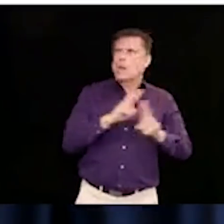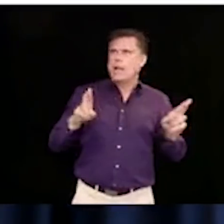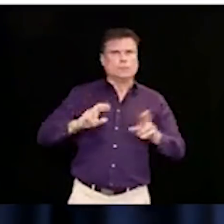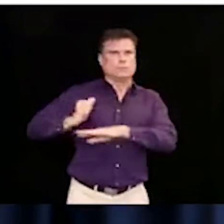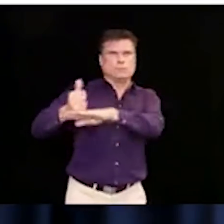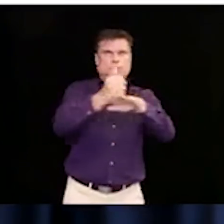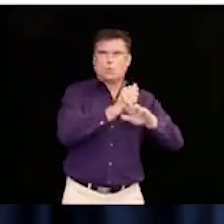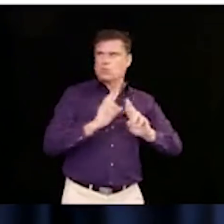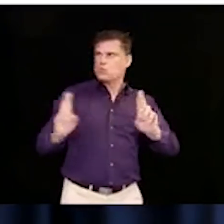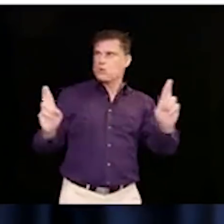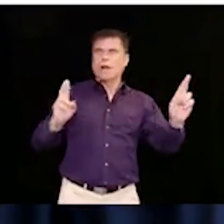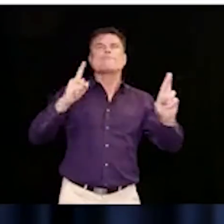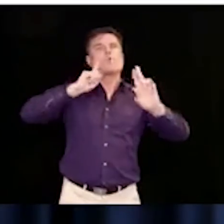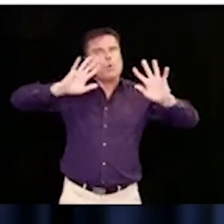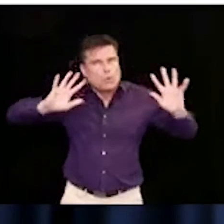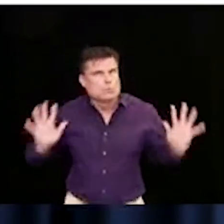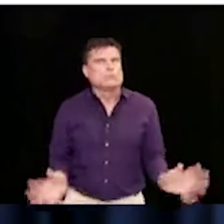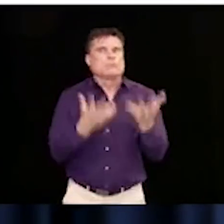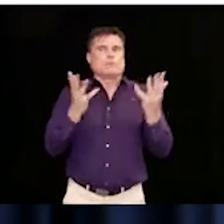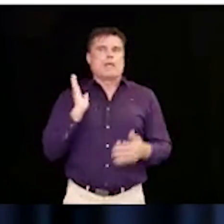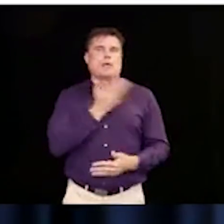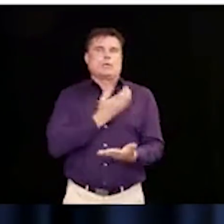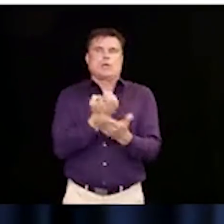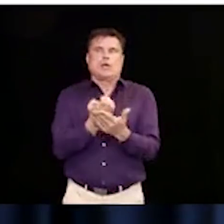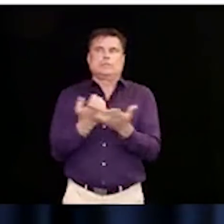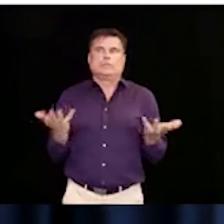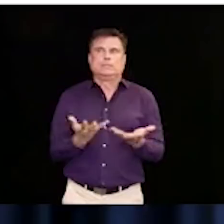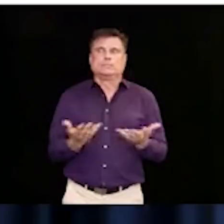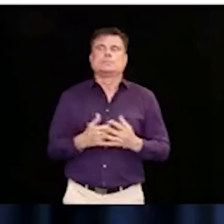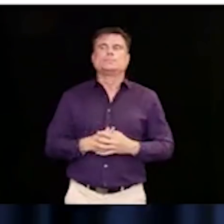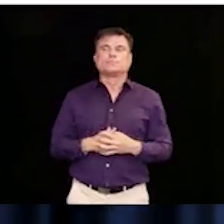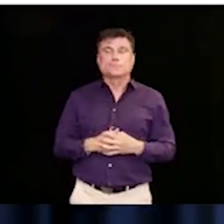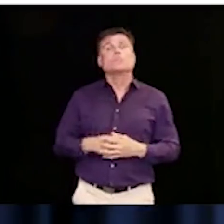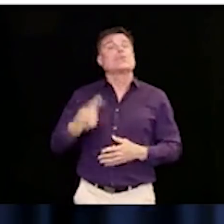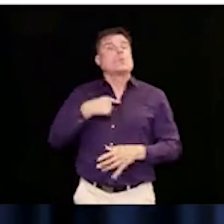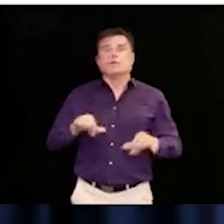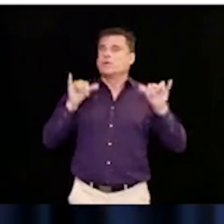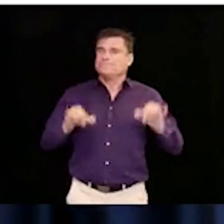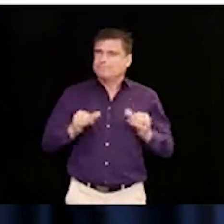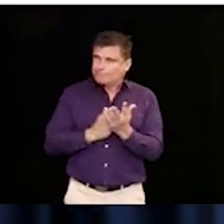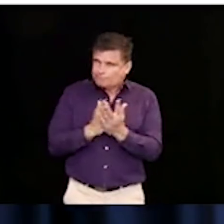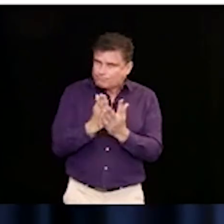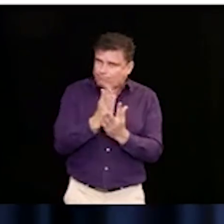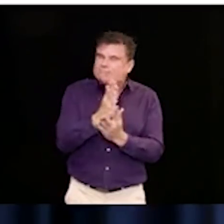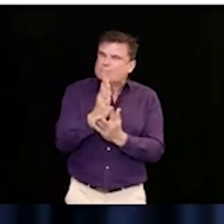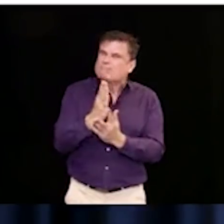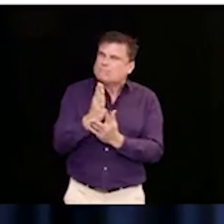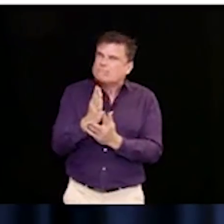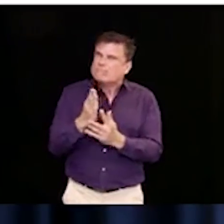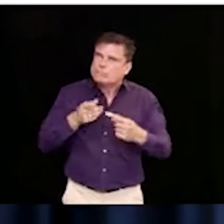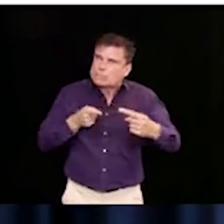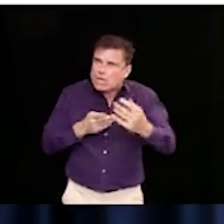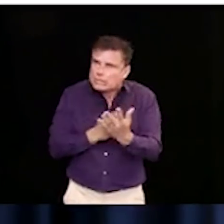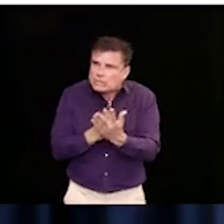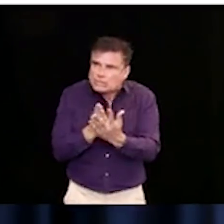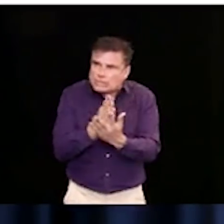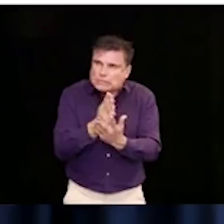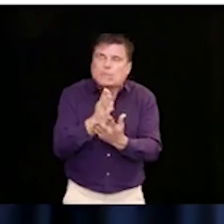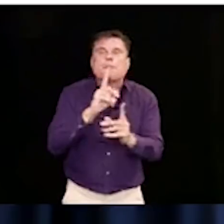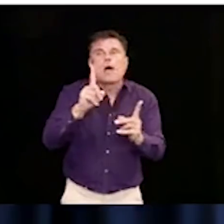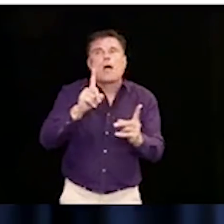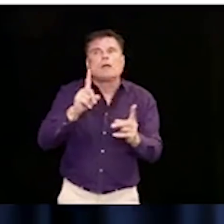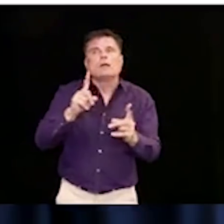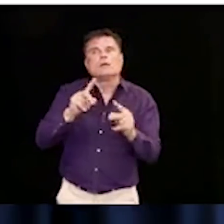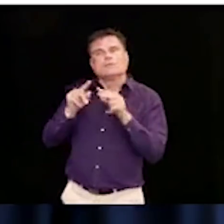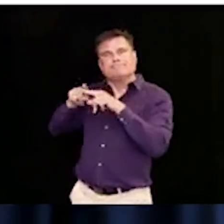recovery. And we'll continue to chart a path through these unprecedented times and of course always rely on the